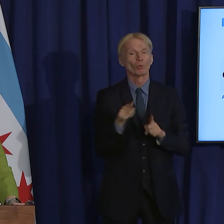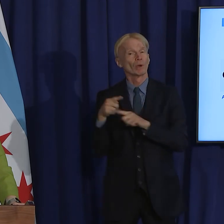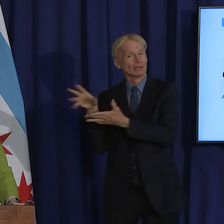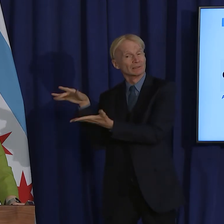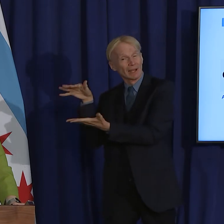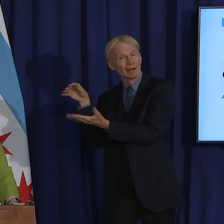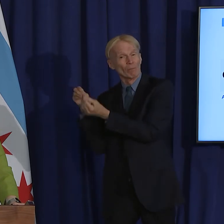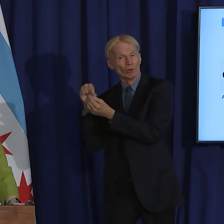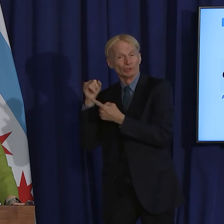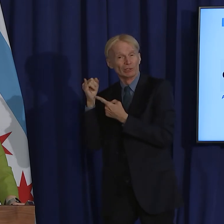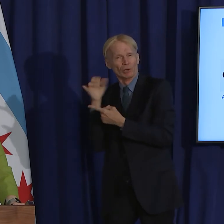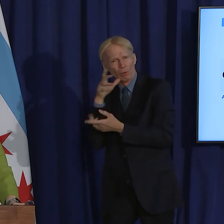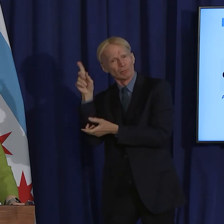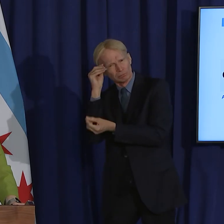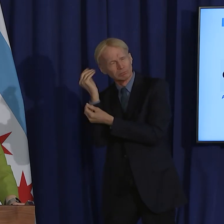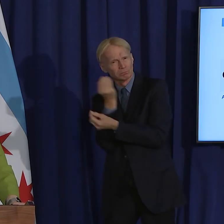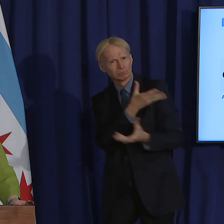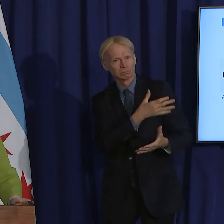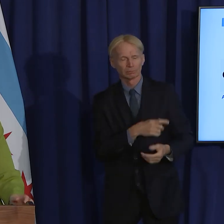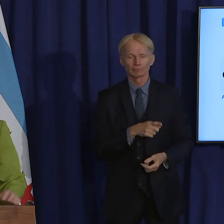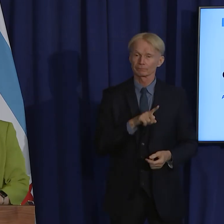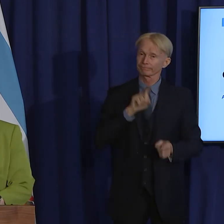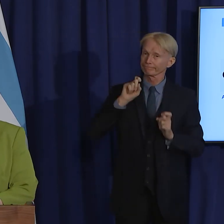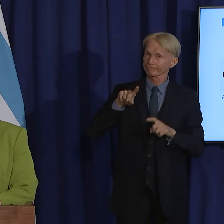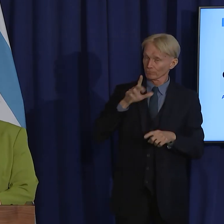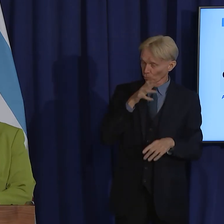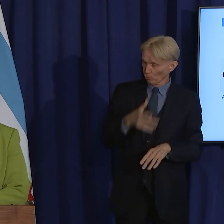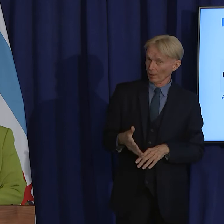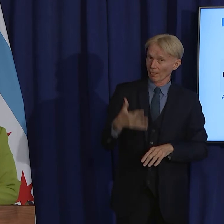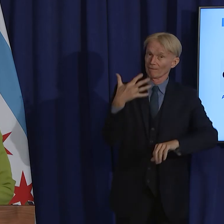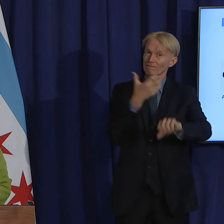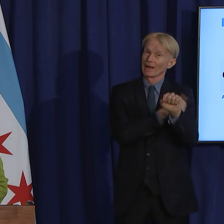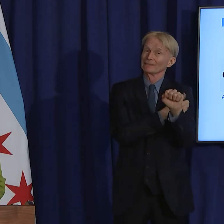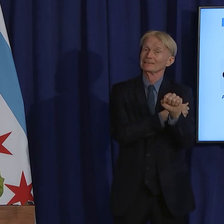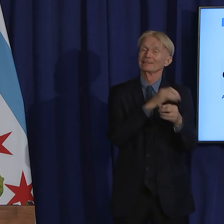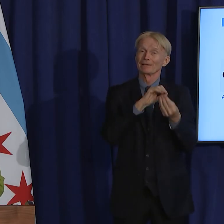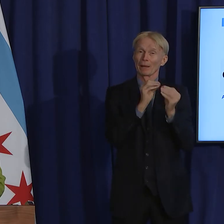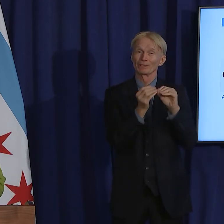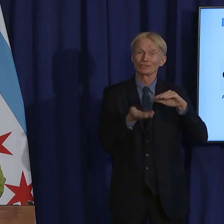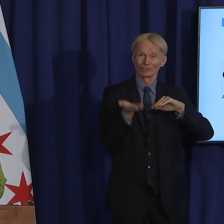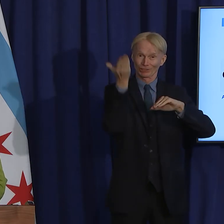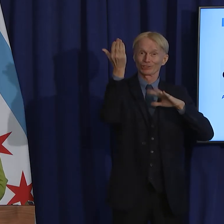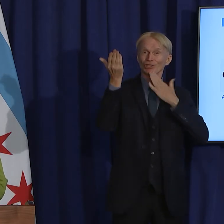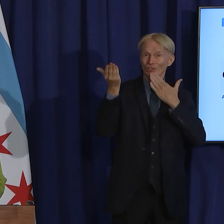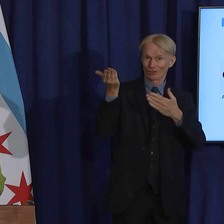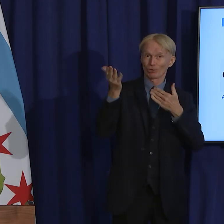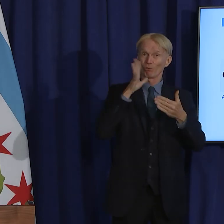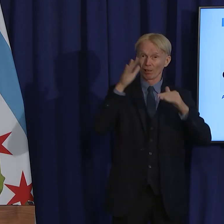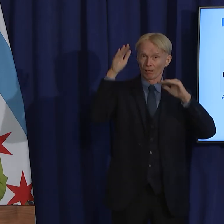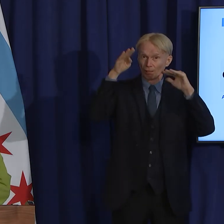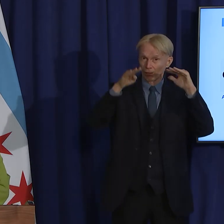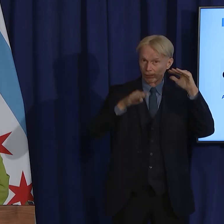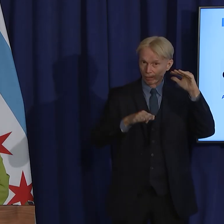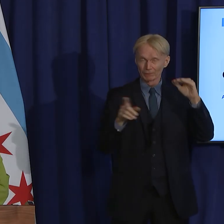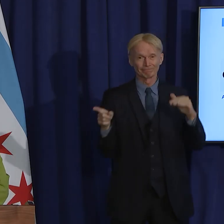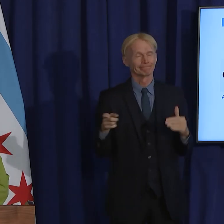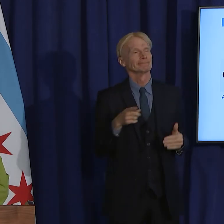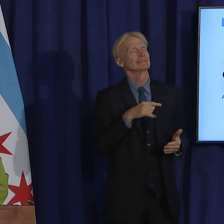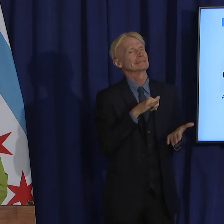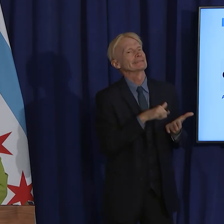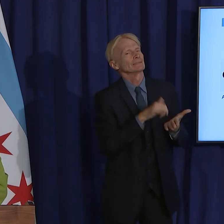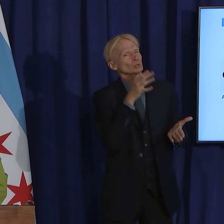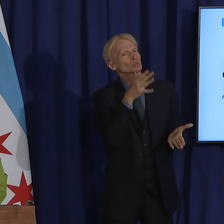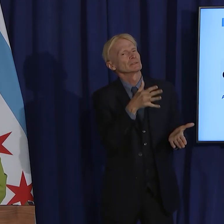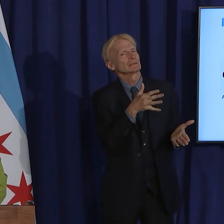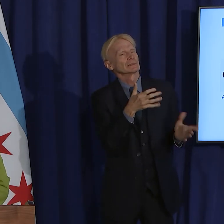will this slow down the vaccination rate? So I think it will have an impact, probably